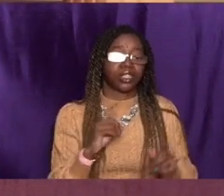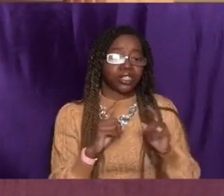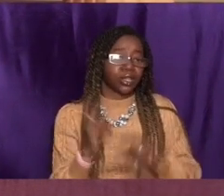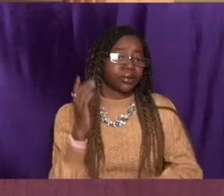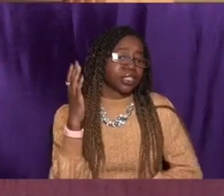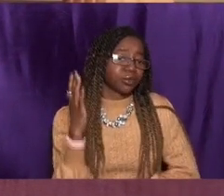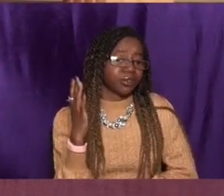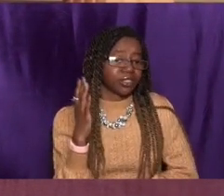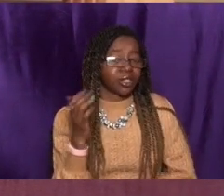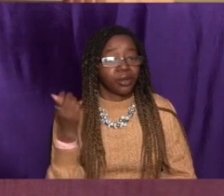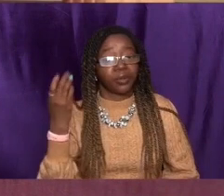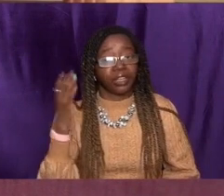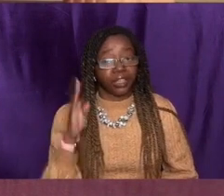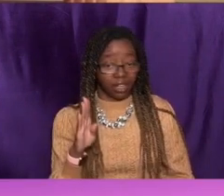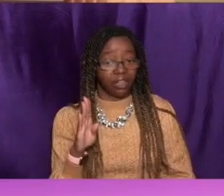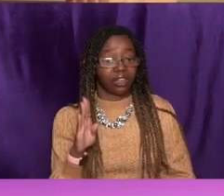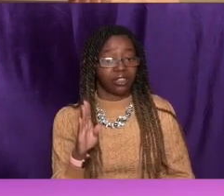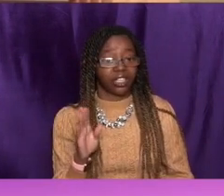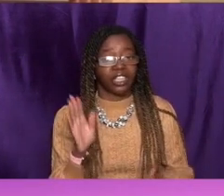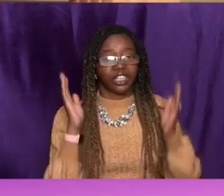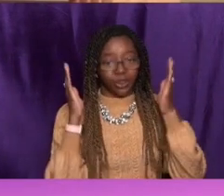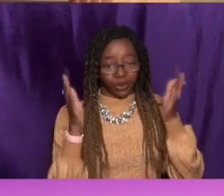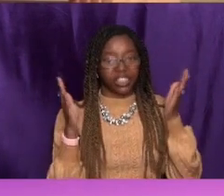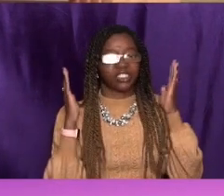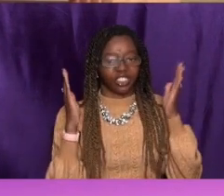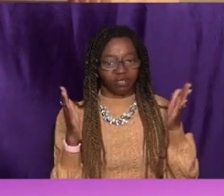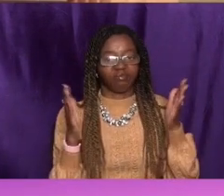I want to talk this morning about when God gets your attention.